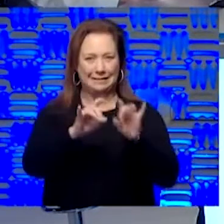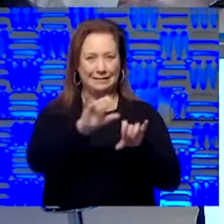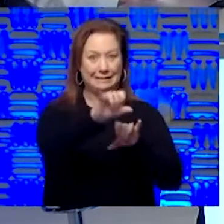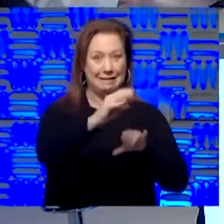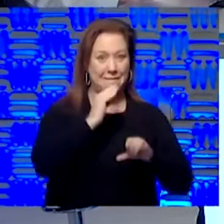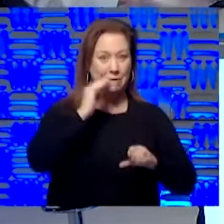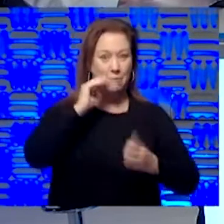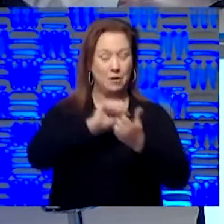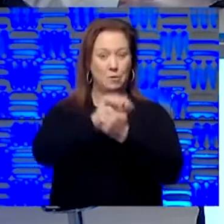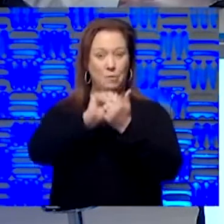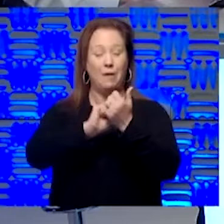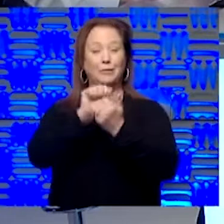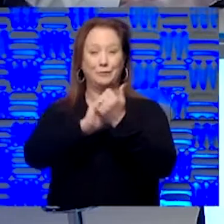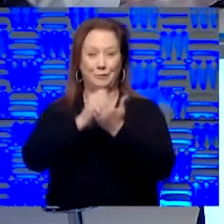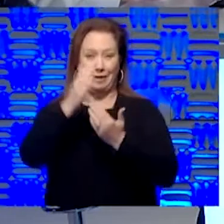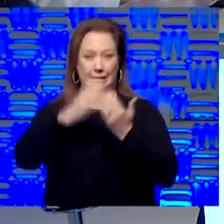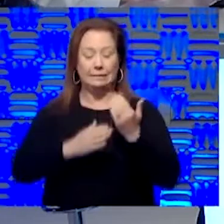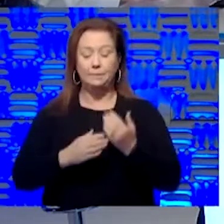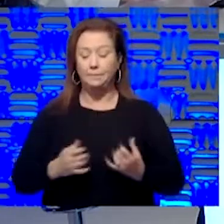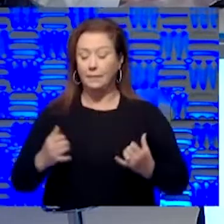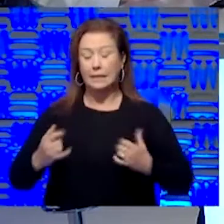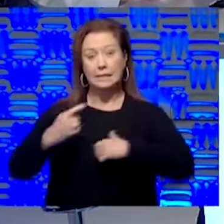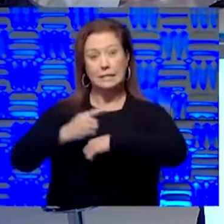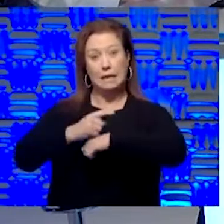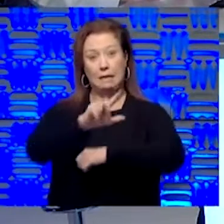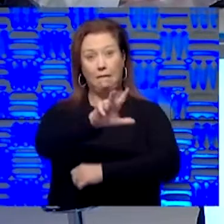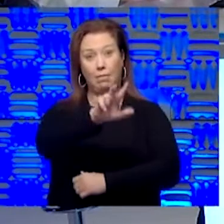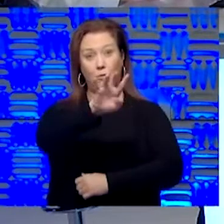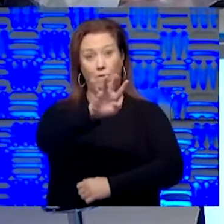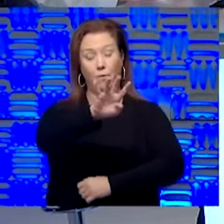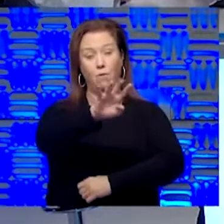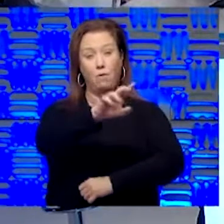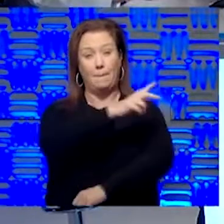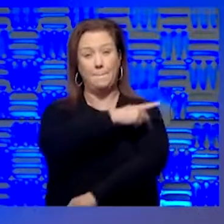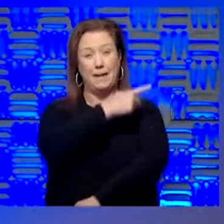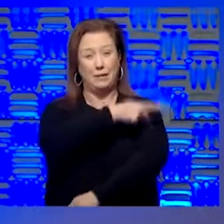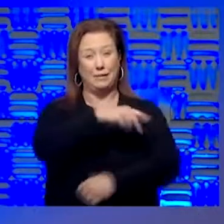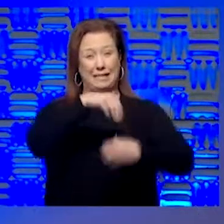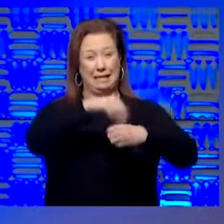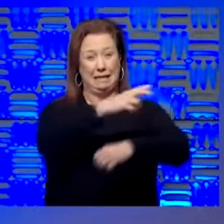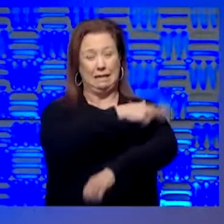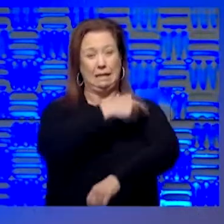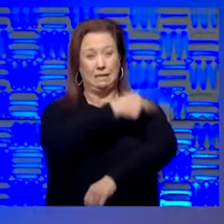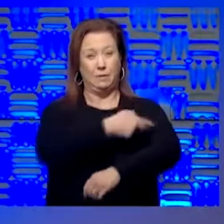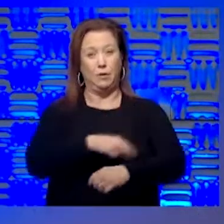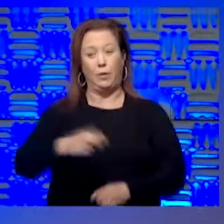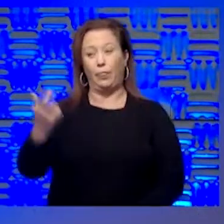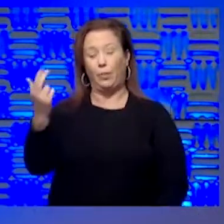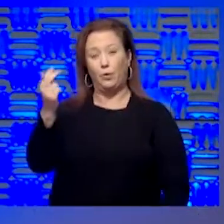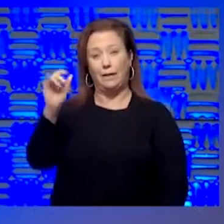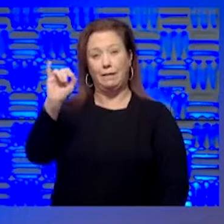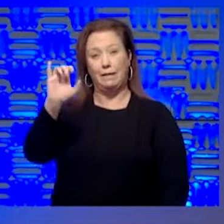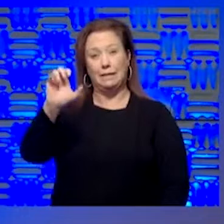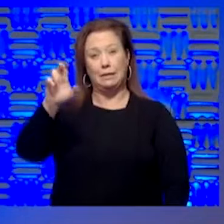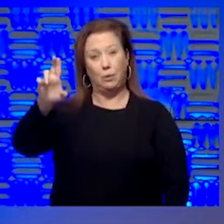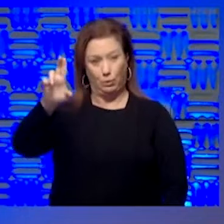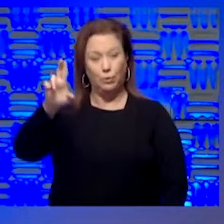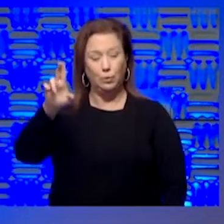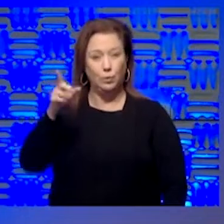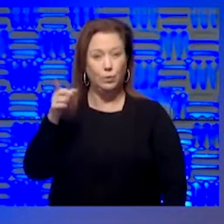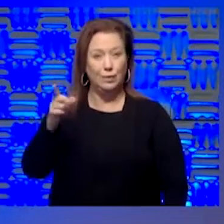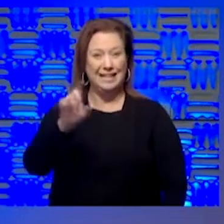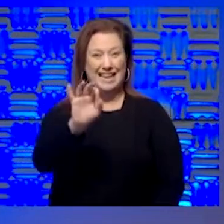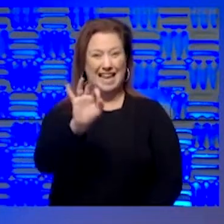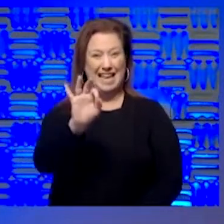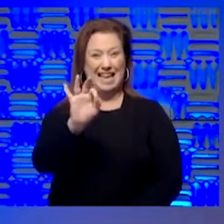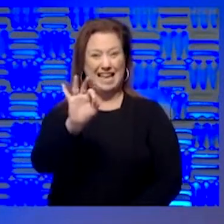our numbers in the hospital, we have 34 inpatients, 13 in the ICU. 9